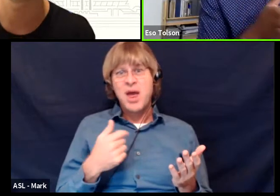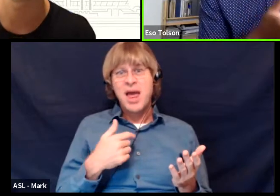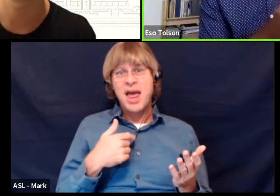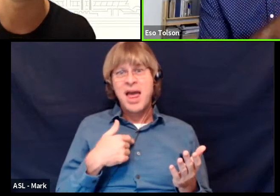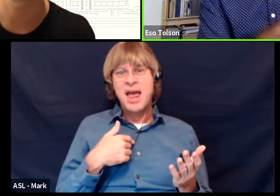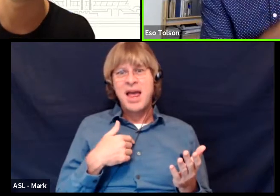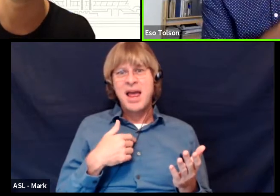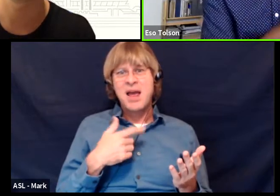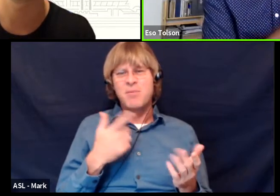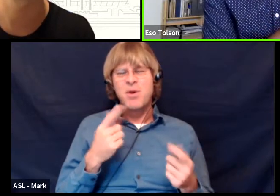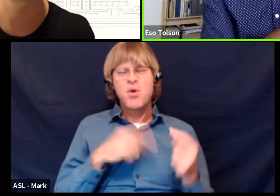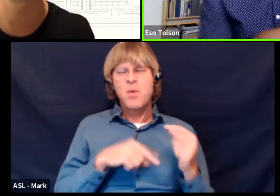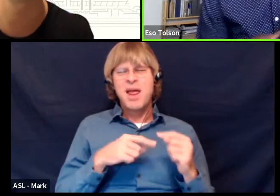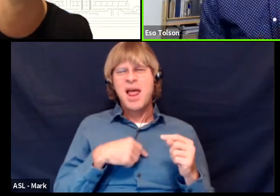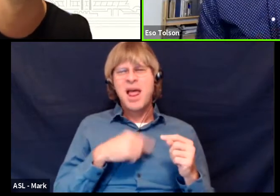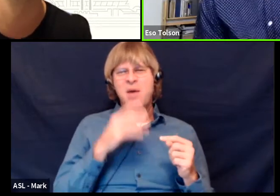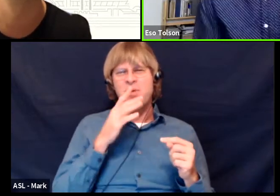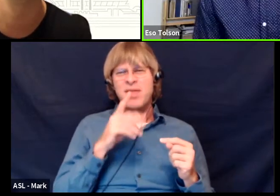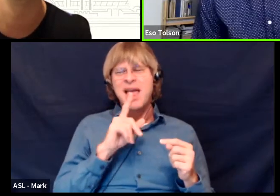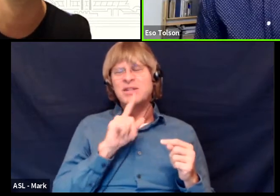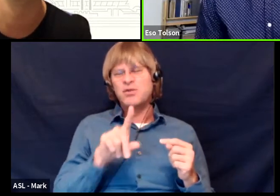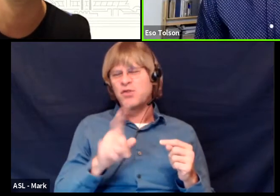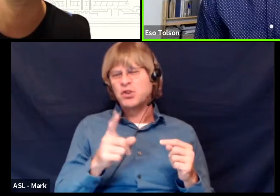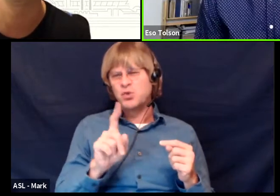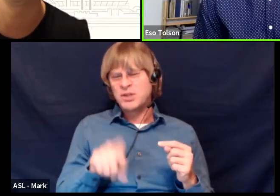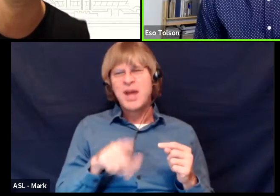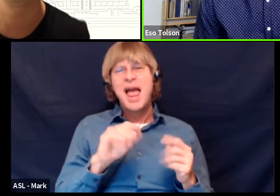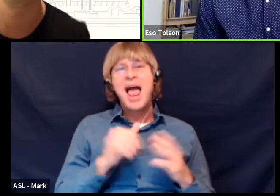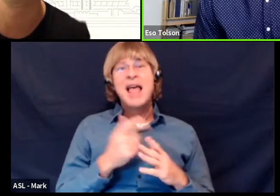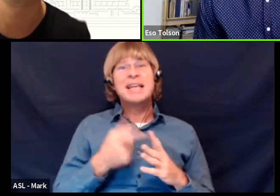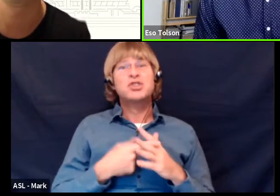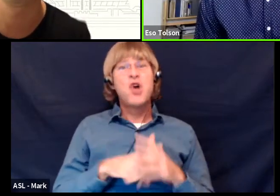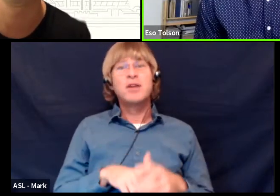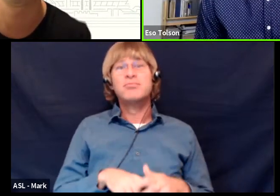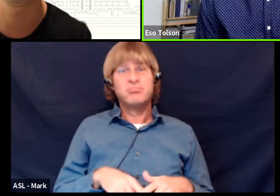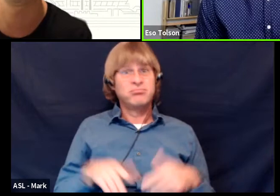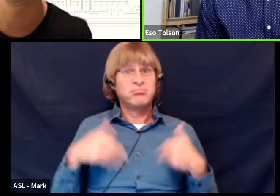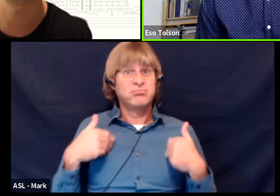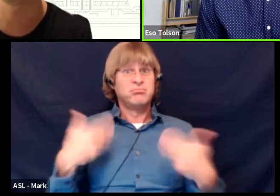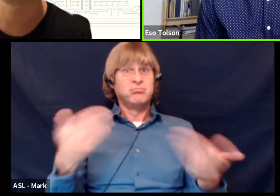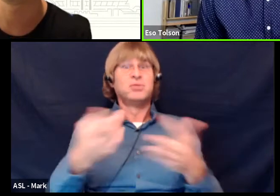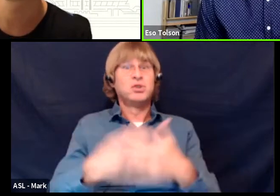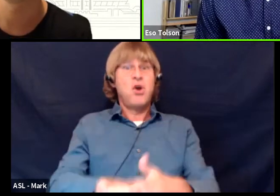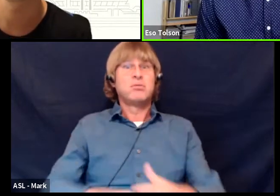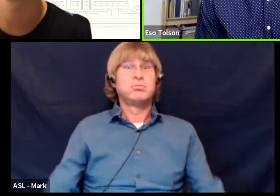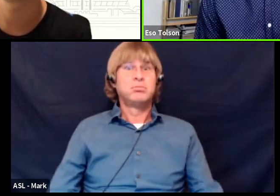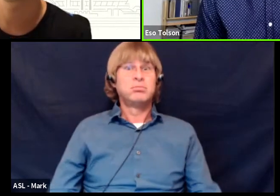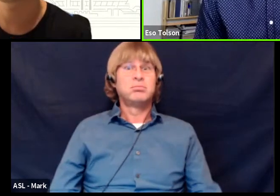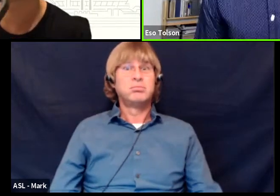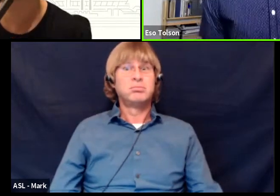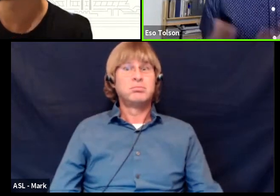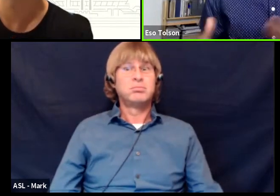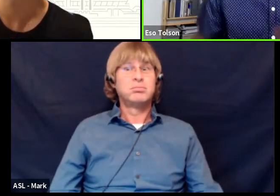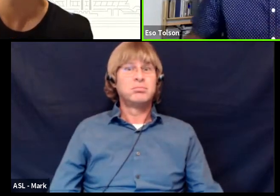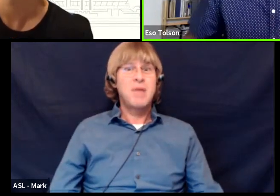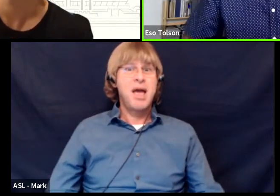guess I'll go back and answer the first part of the question. How you get started? You literally just start.